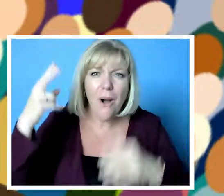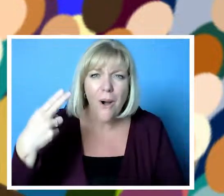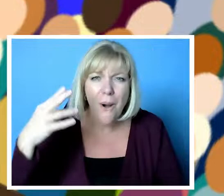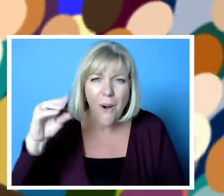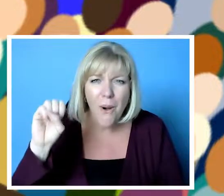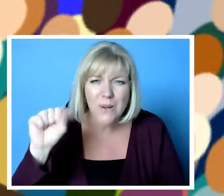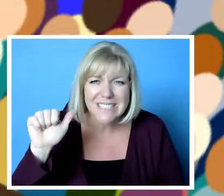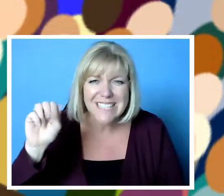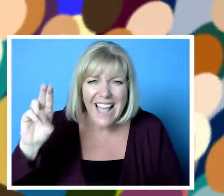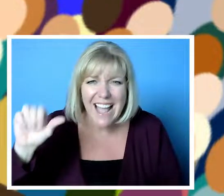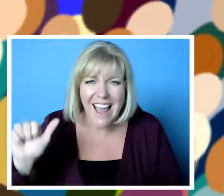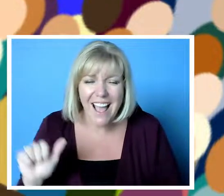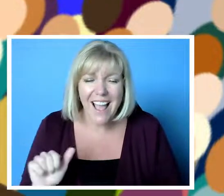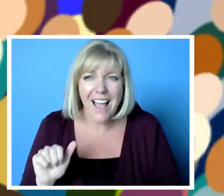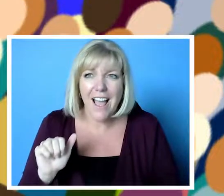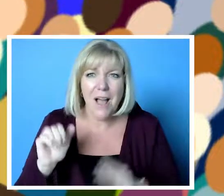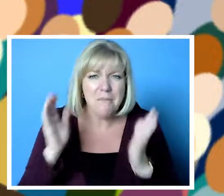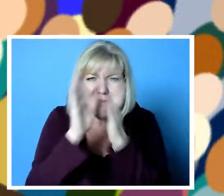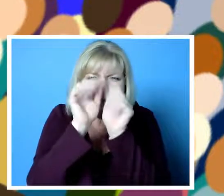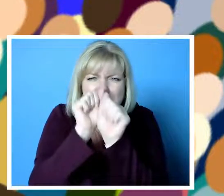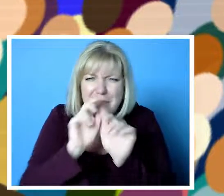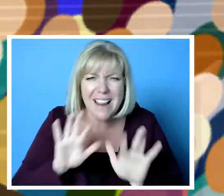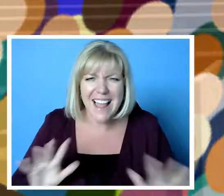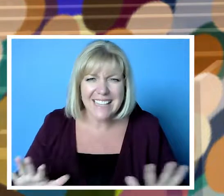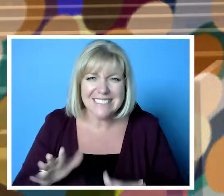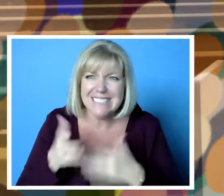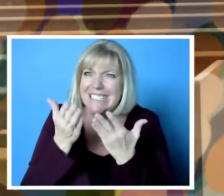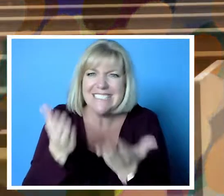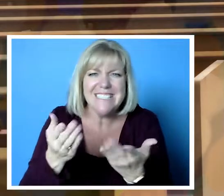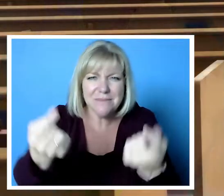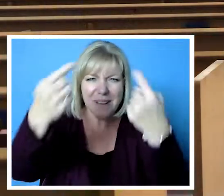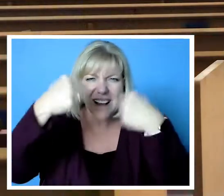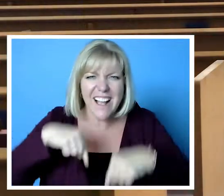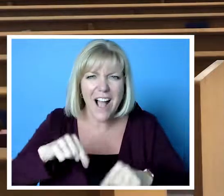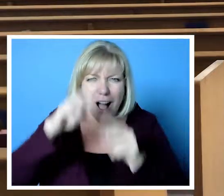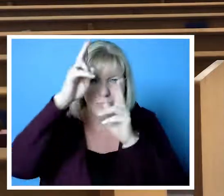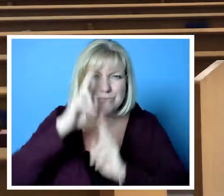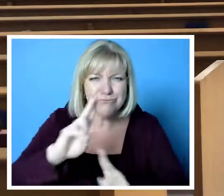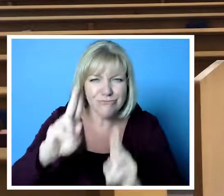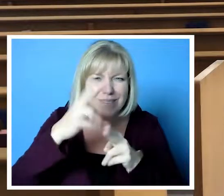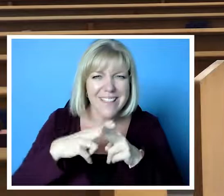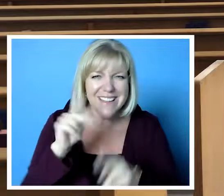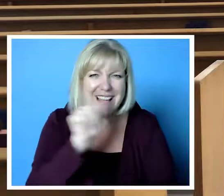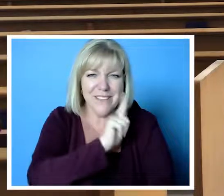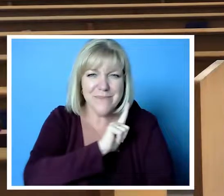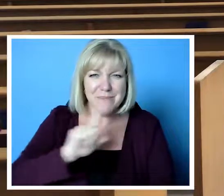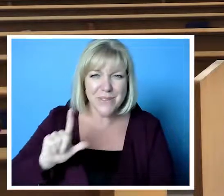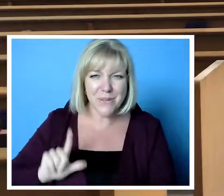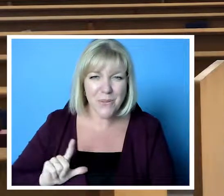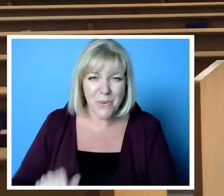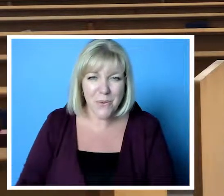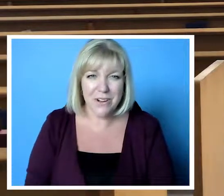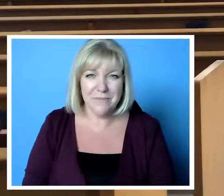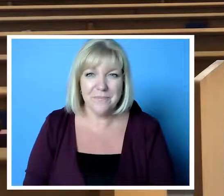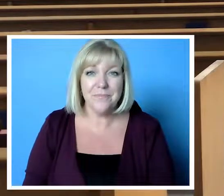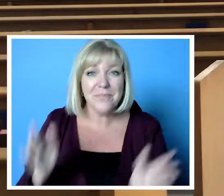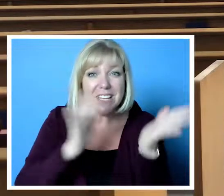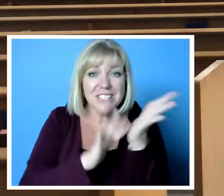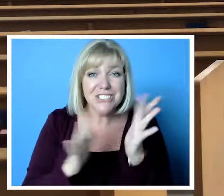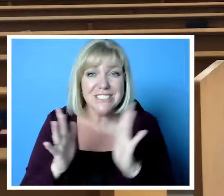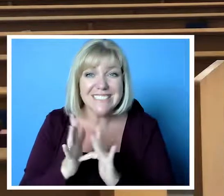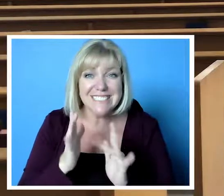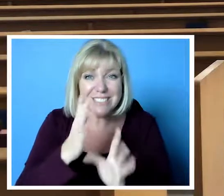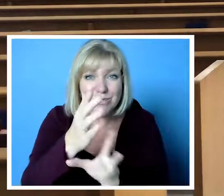"Hosanna! Blessed is he who comes in the name of the Lord." You see, Jesus was receiving